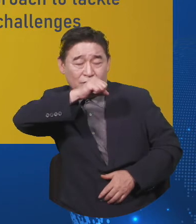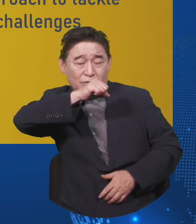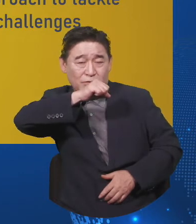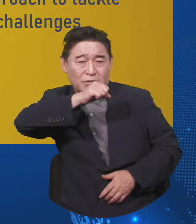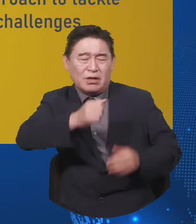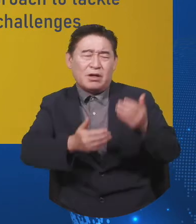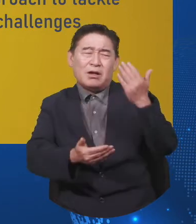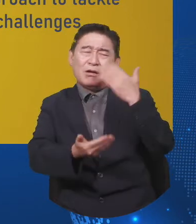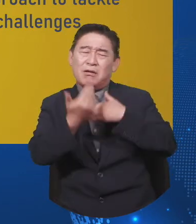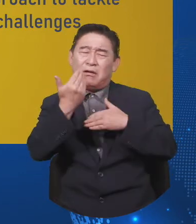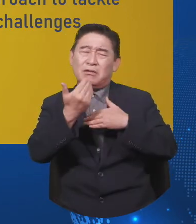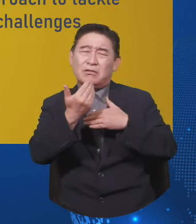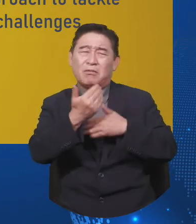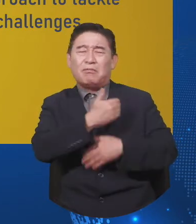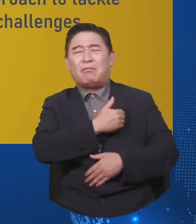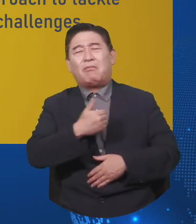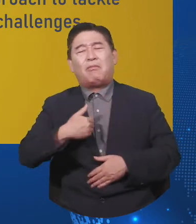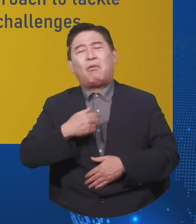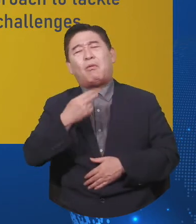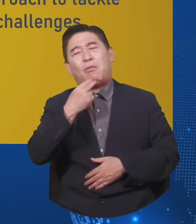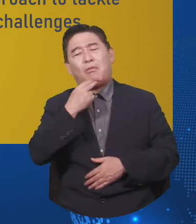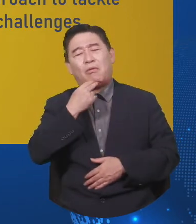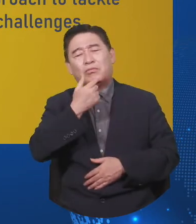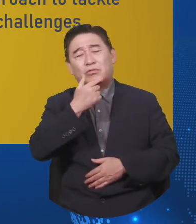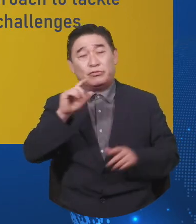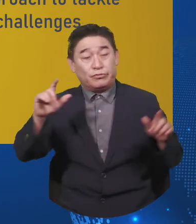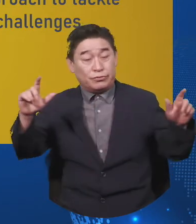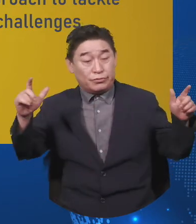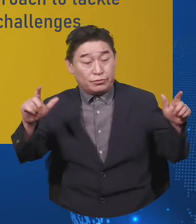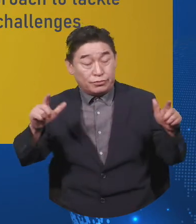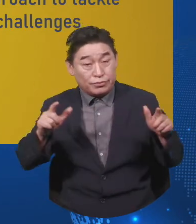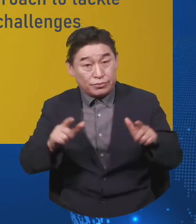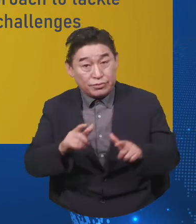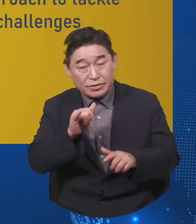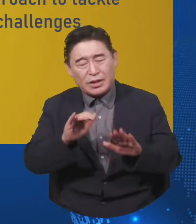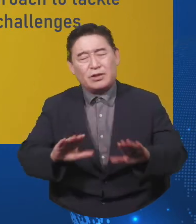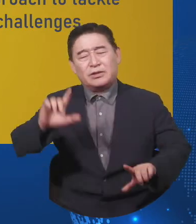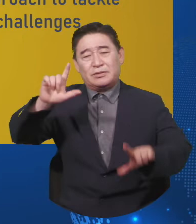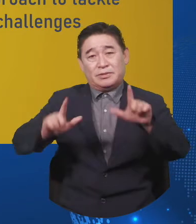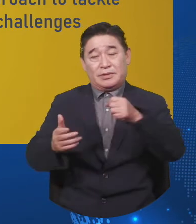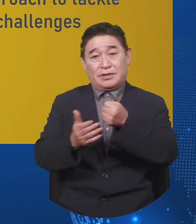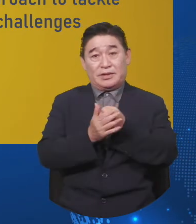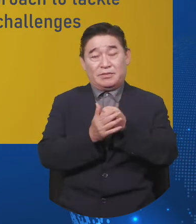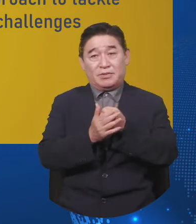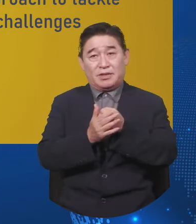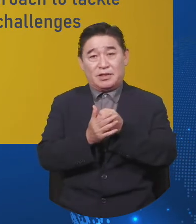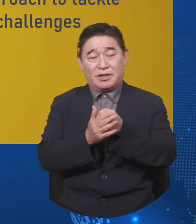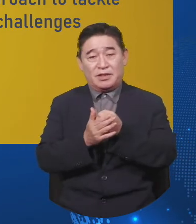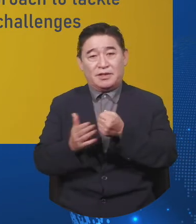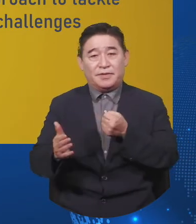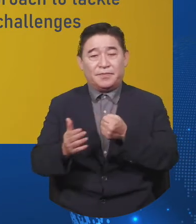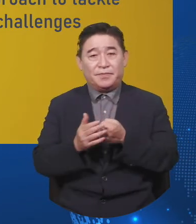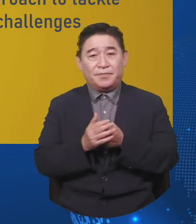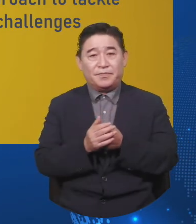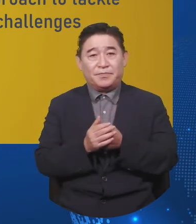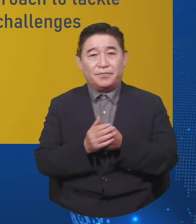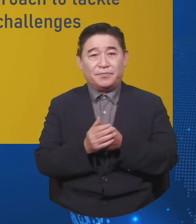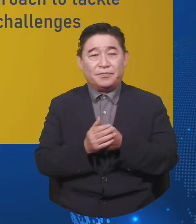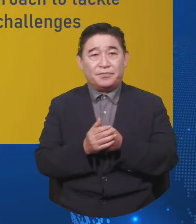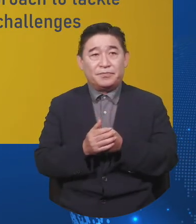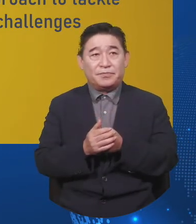same euro twice. So this is the reality, and we need a more coordinated approach to tackle